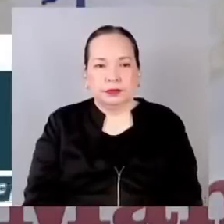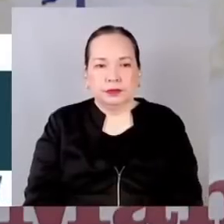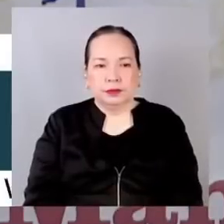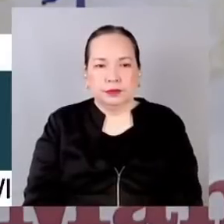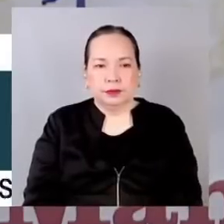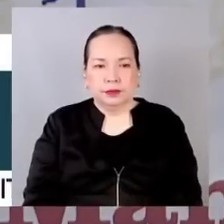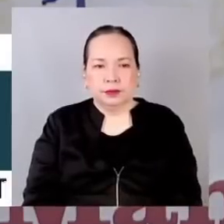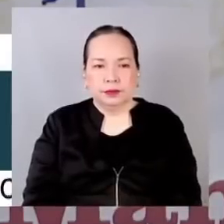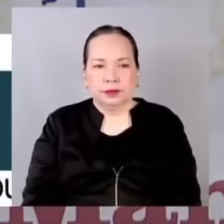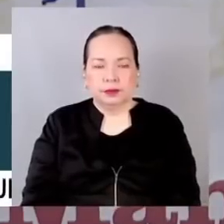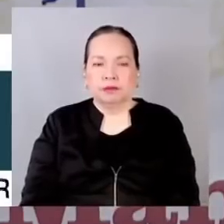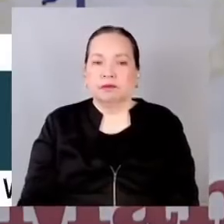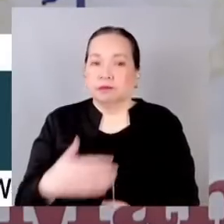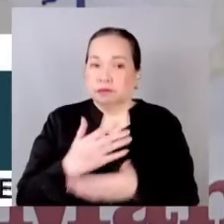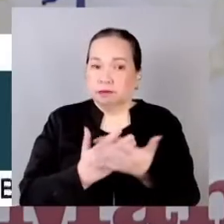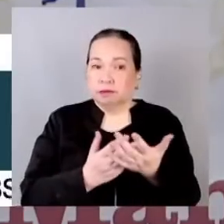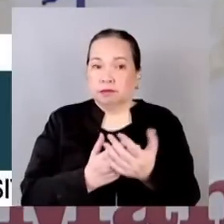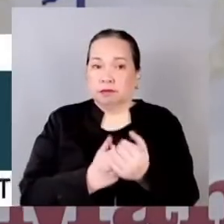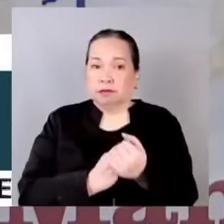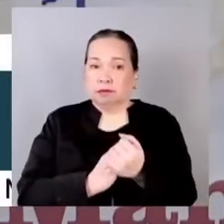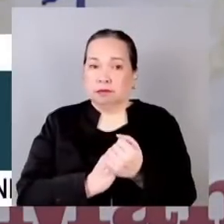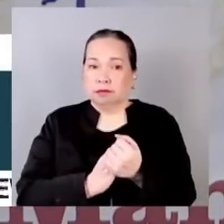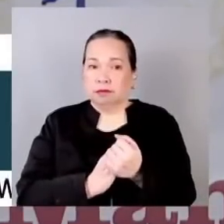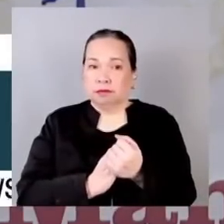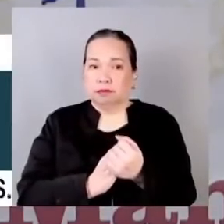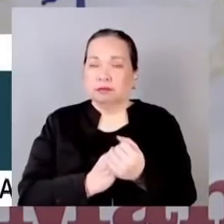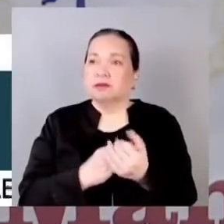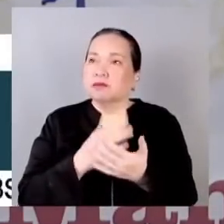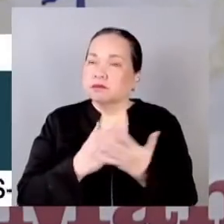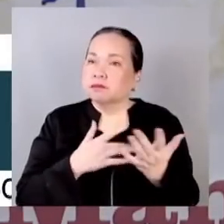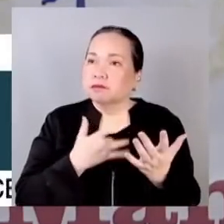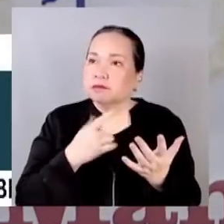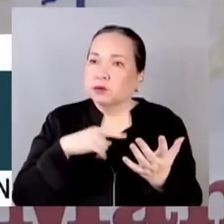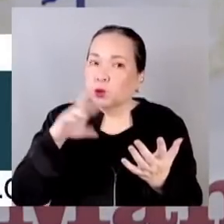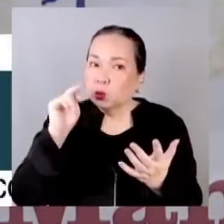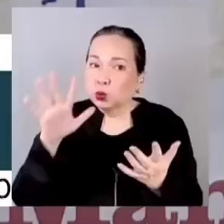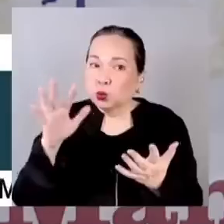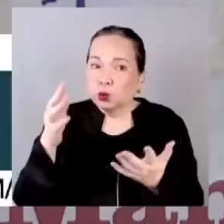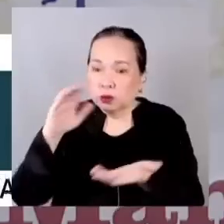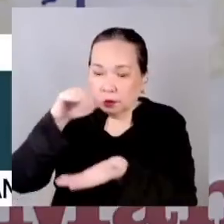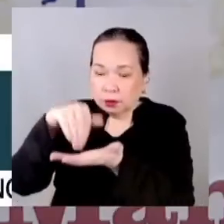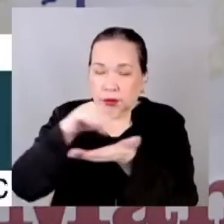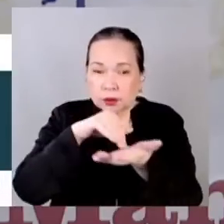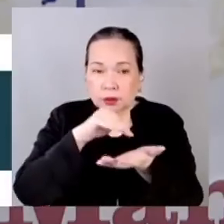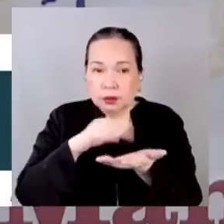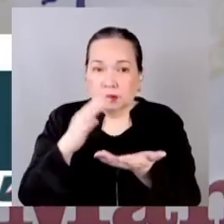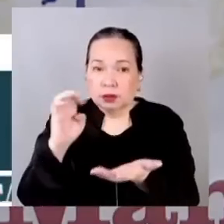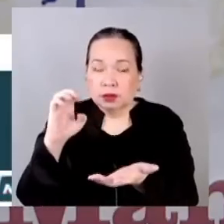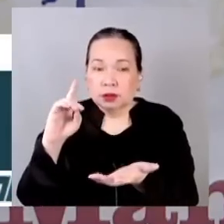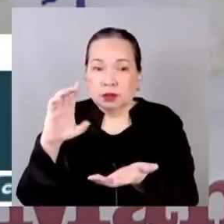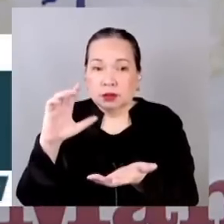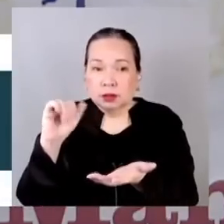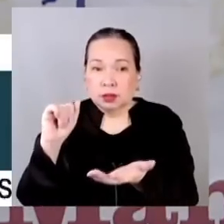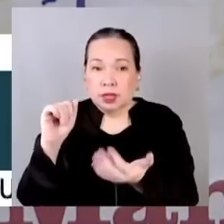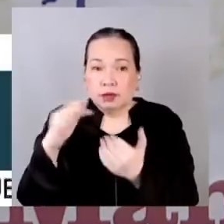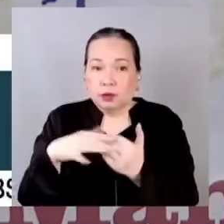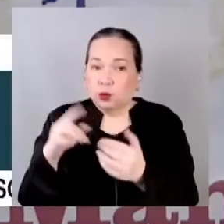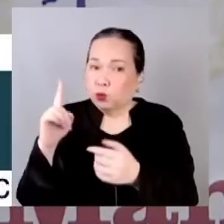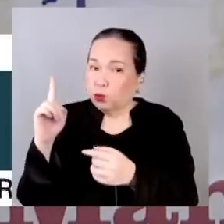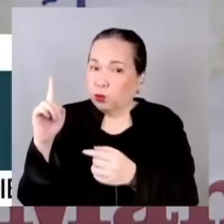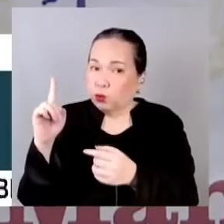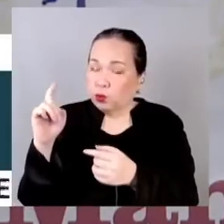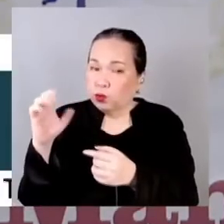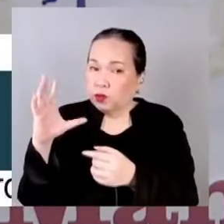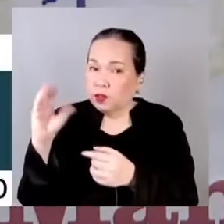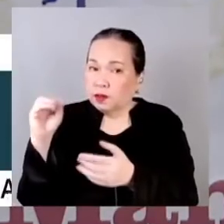Some try to find excuse for the new Etka sites by citing the safety of the 150,000